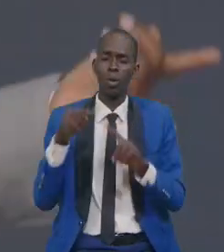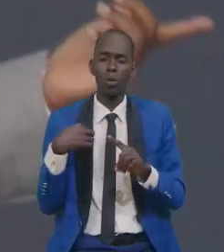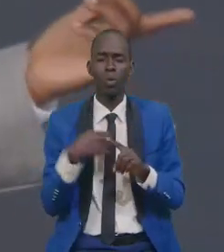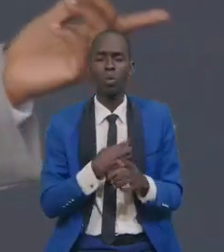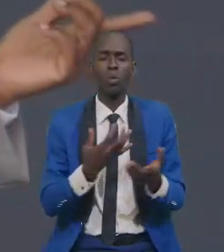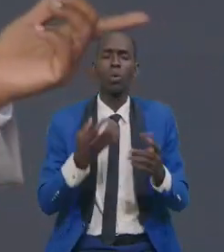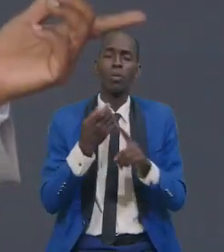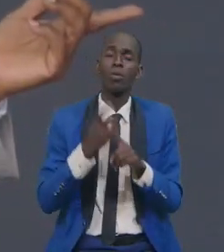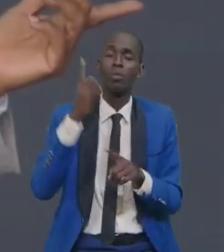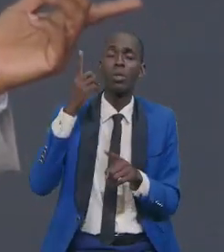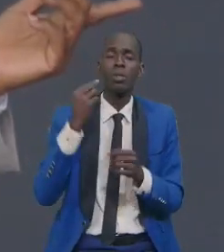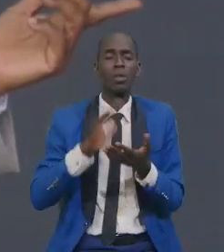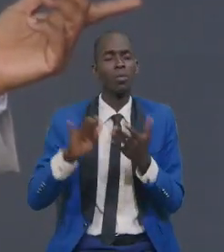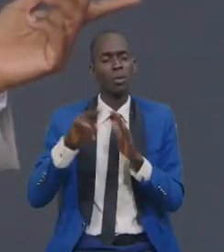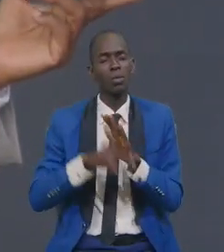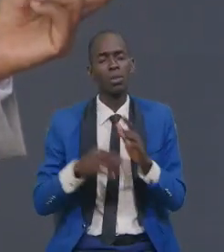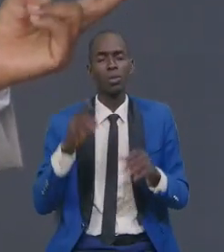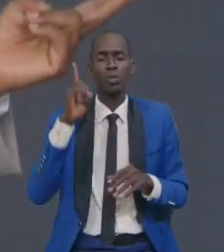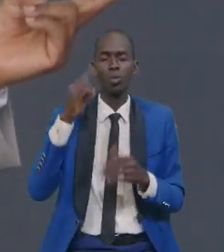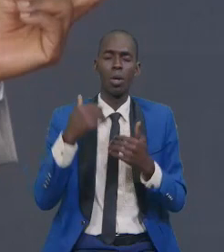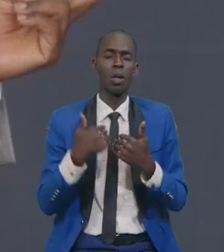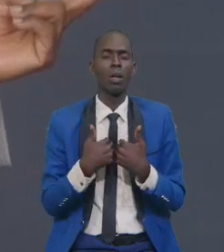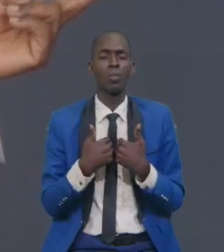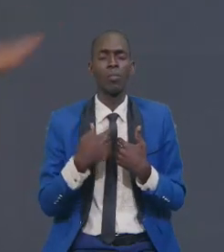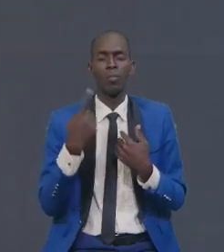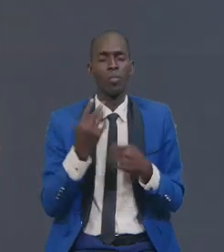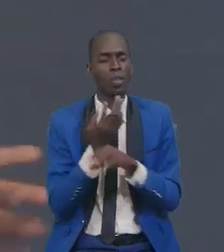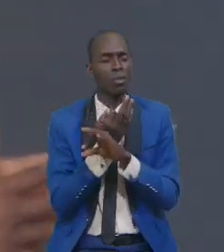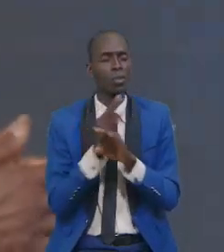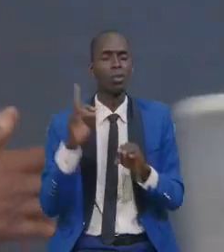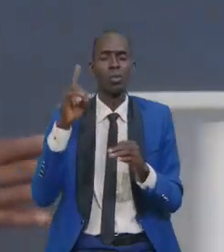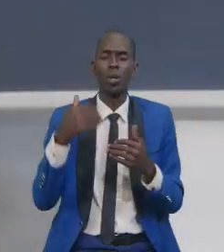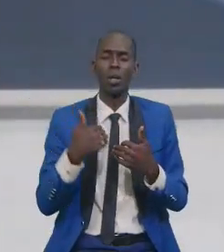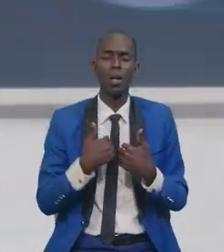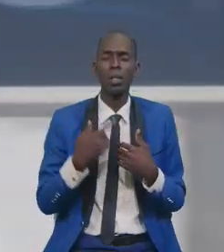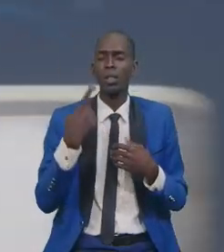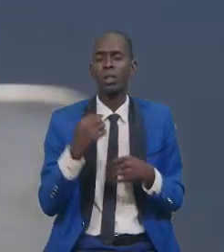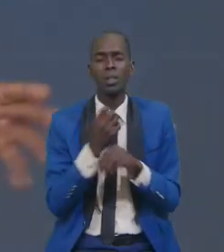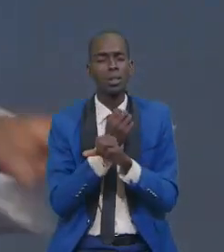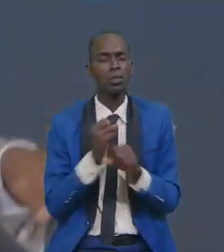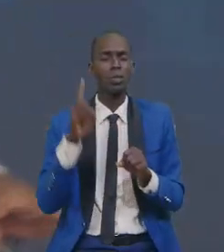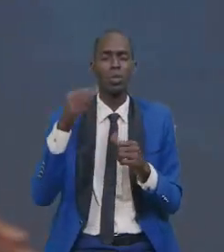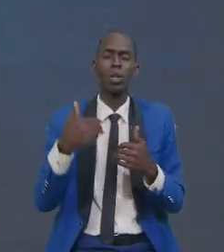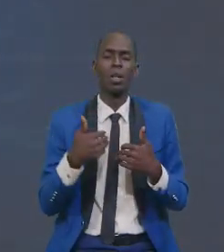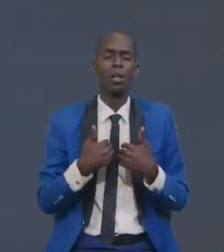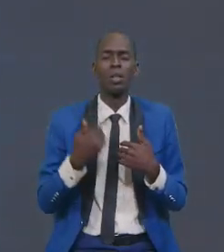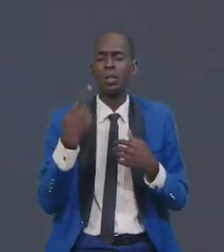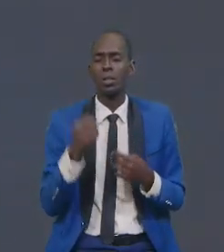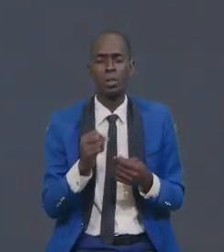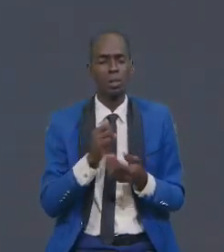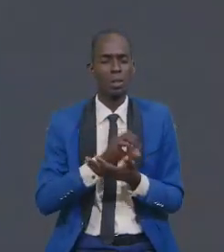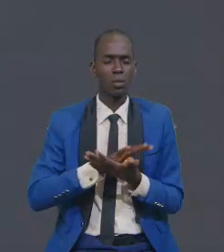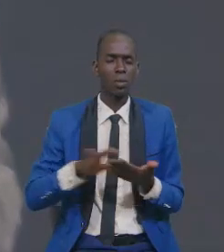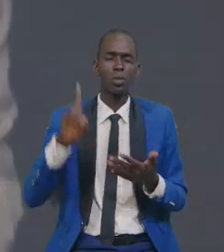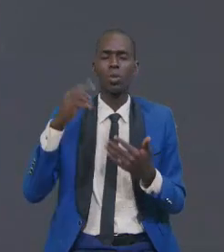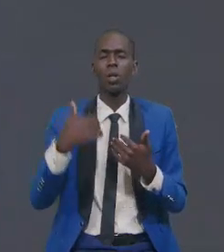the forgiveness you have, the freedom you have, the salvation you have, the sanctification you